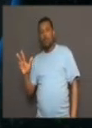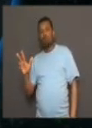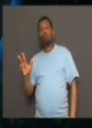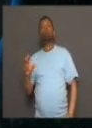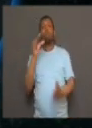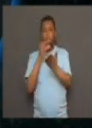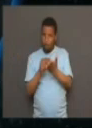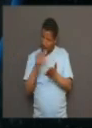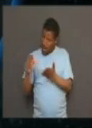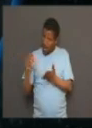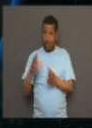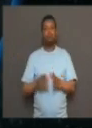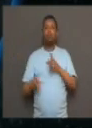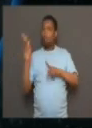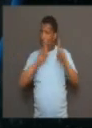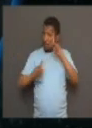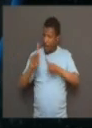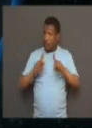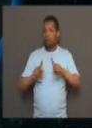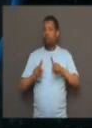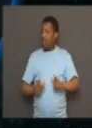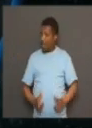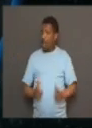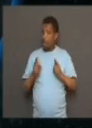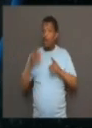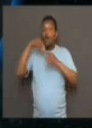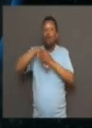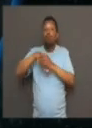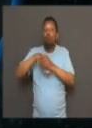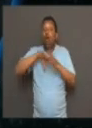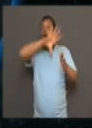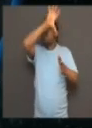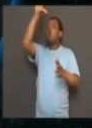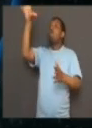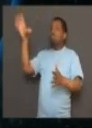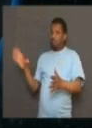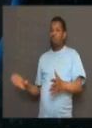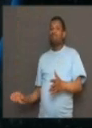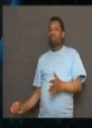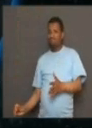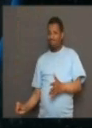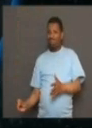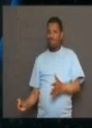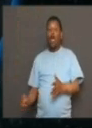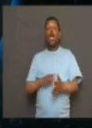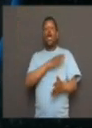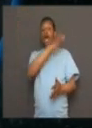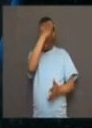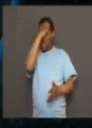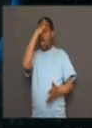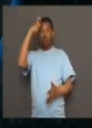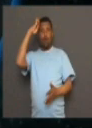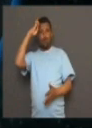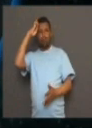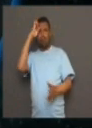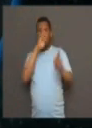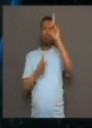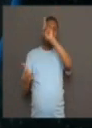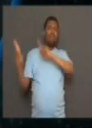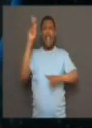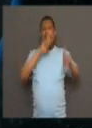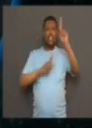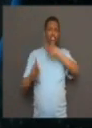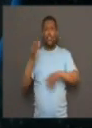1.033 billion people live in Africa. Europe has a